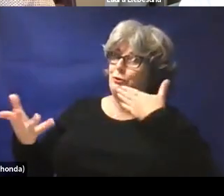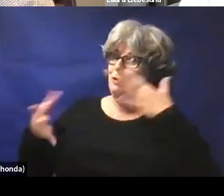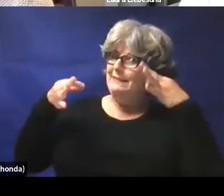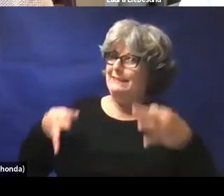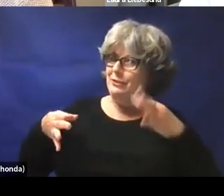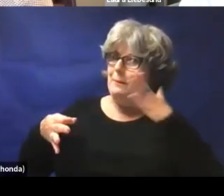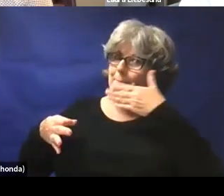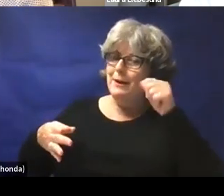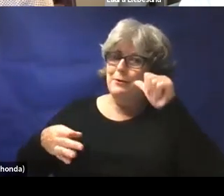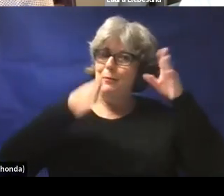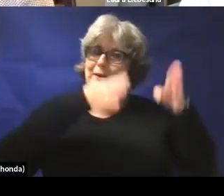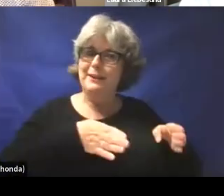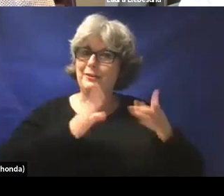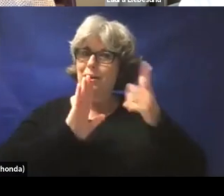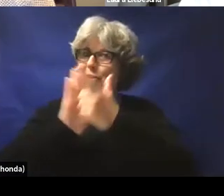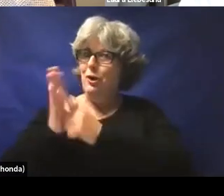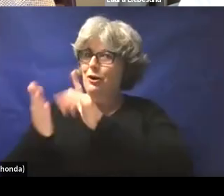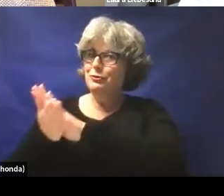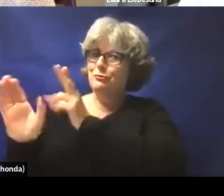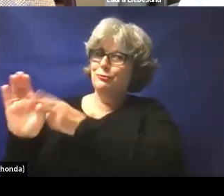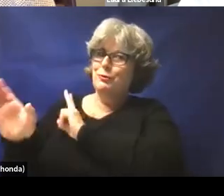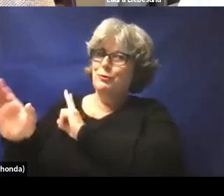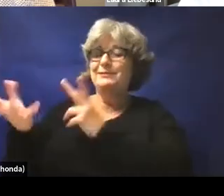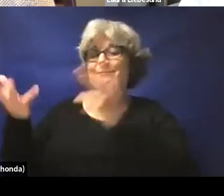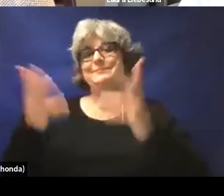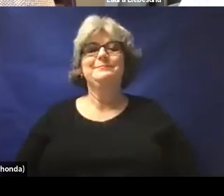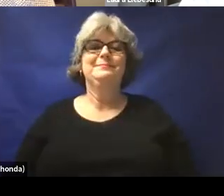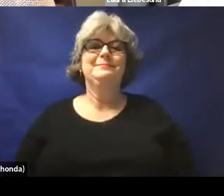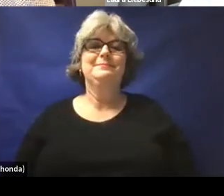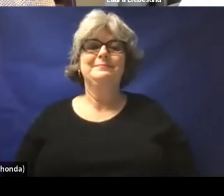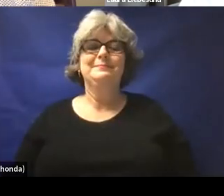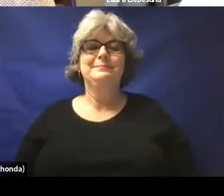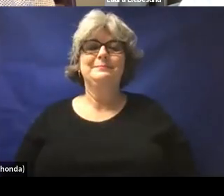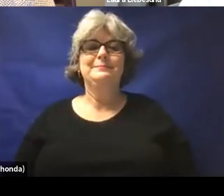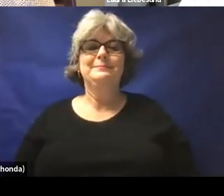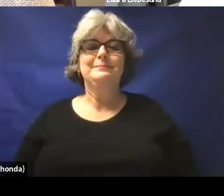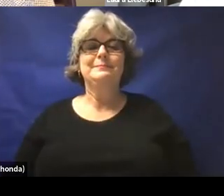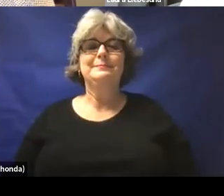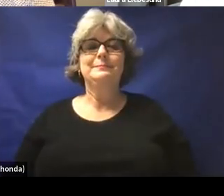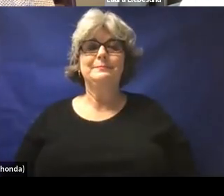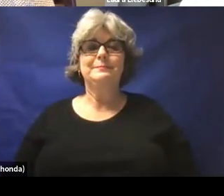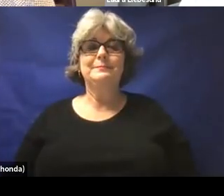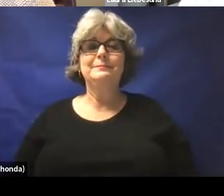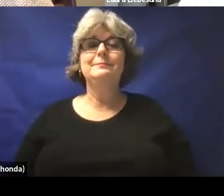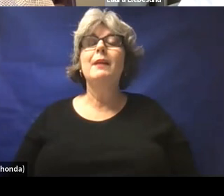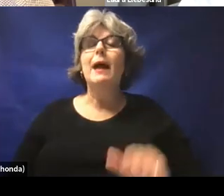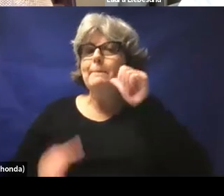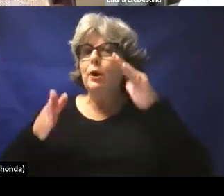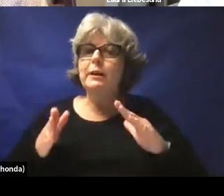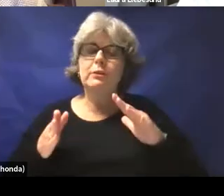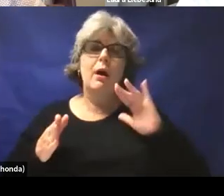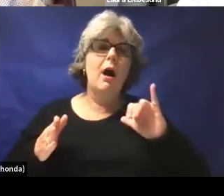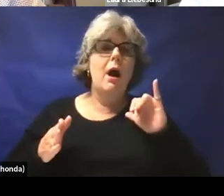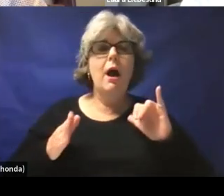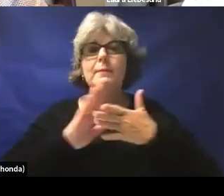decision. And that was also a theme that popped up in many of our interviews. And as our bartenders started finding success,